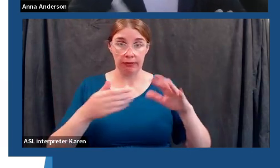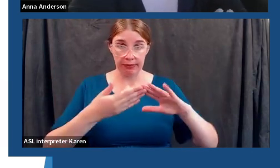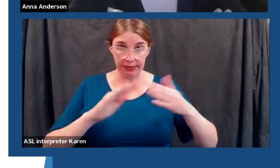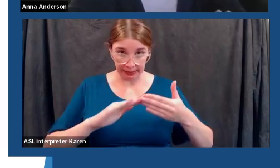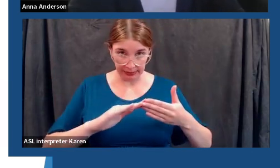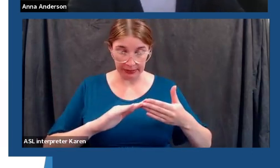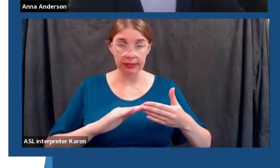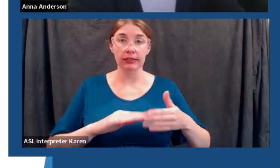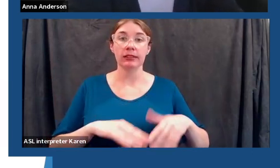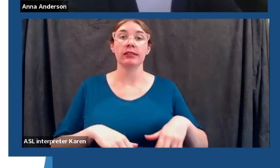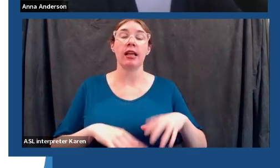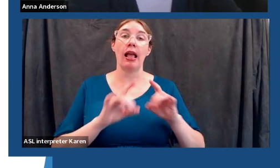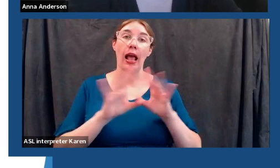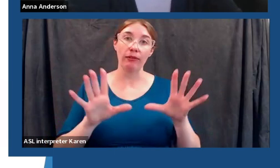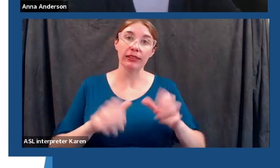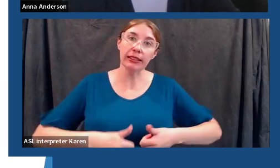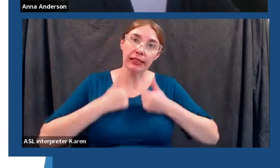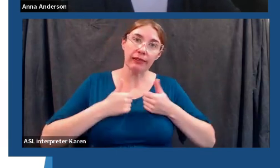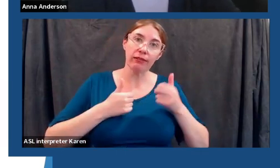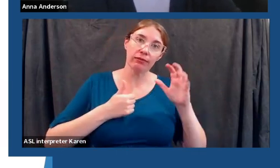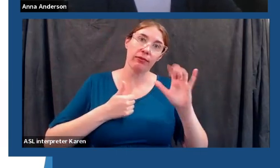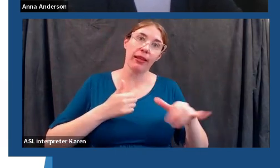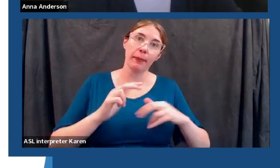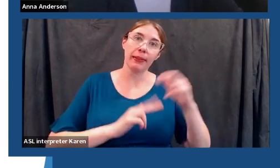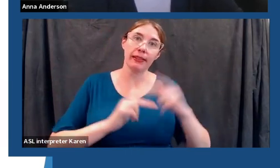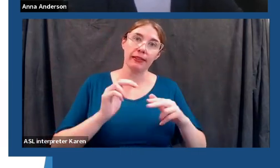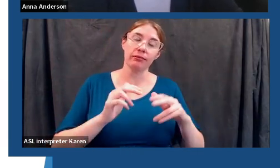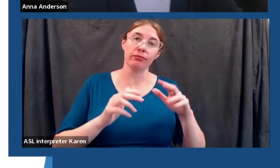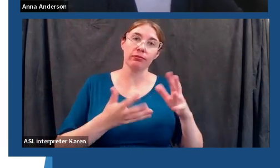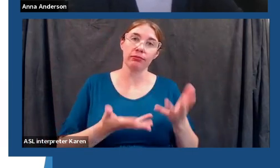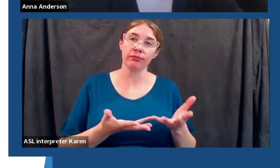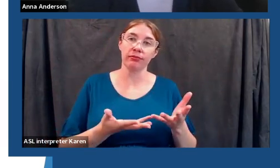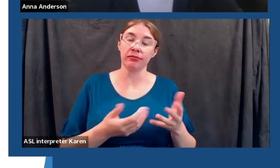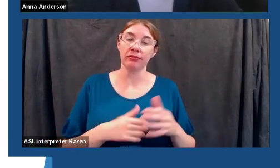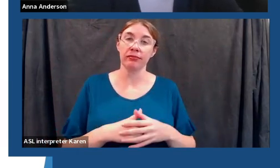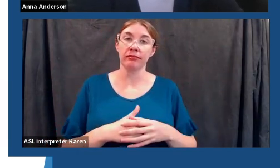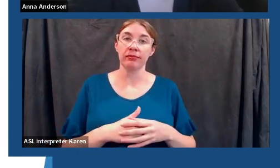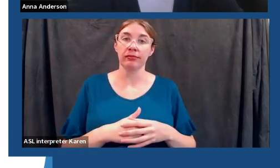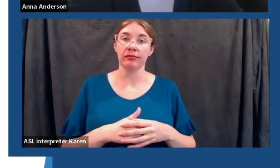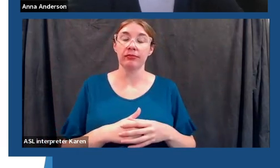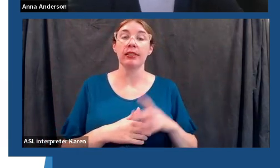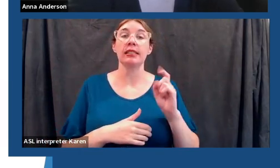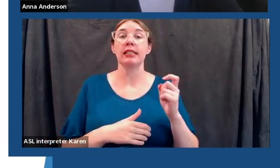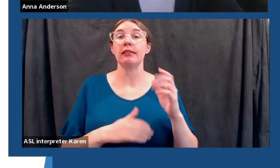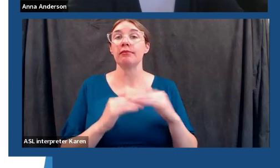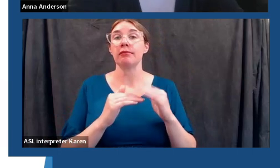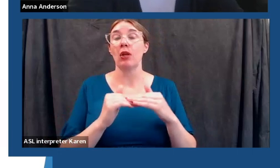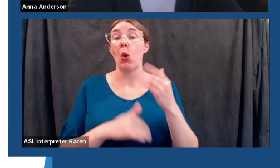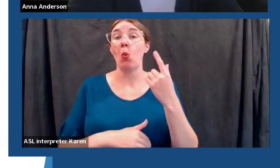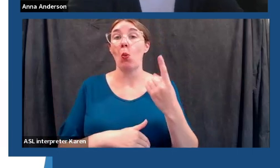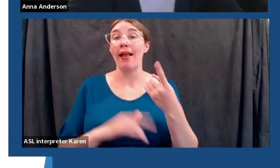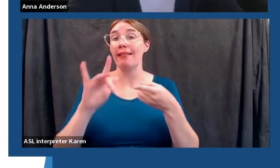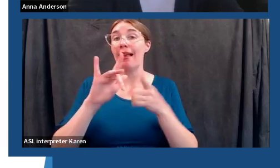also obviously occupants of the facility. There also needs to be at least 1 absentee ballot